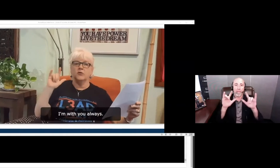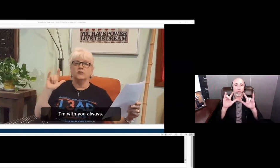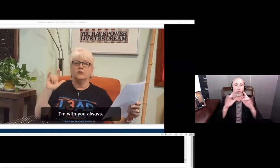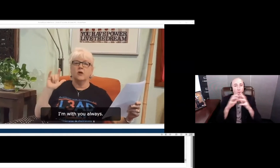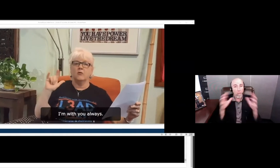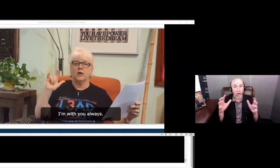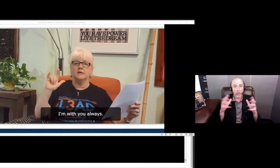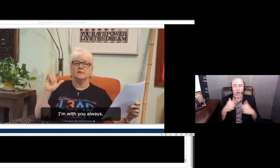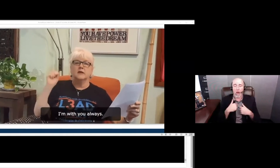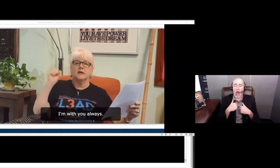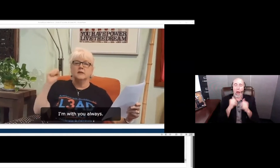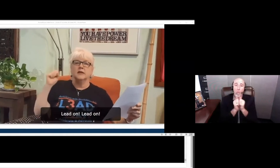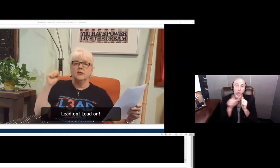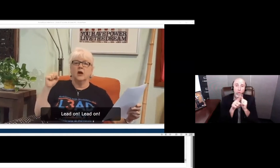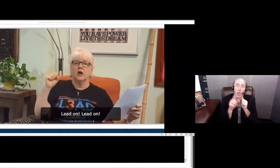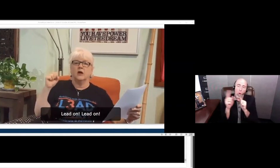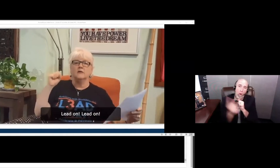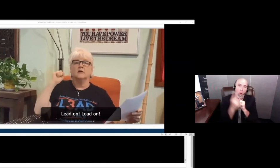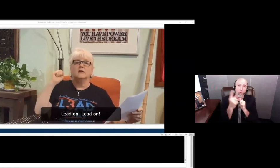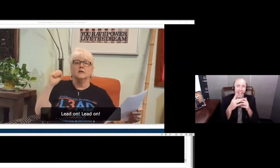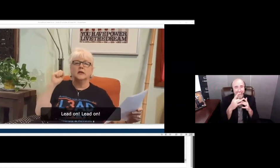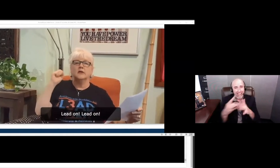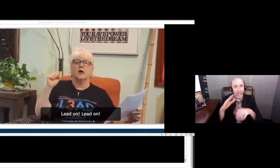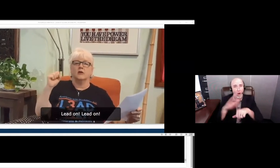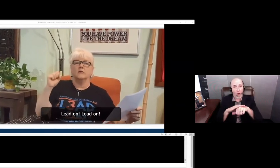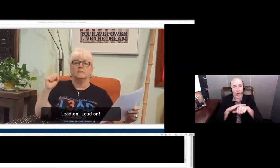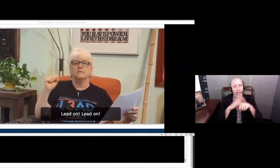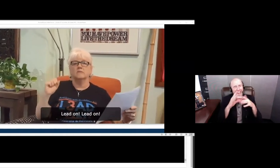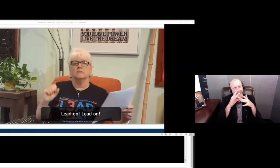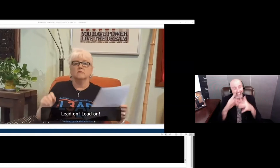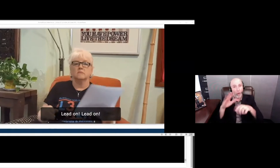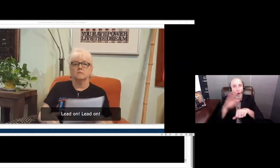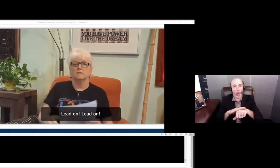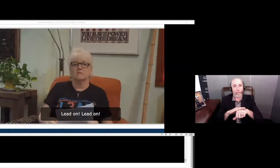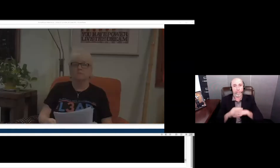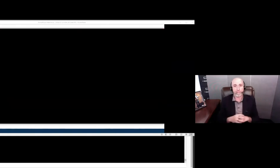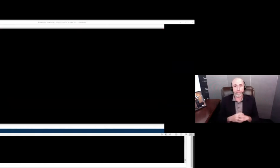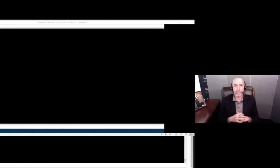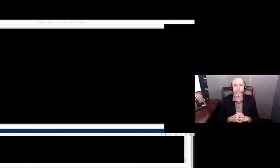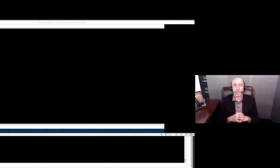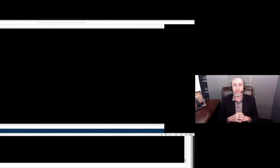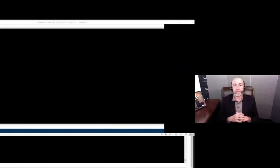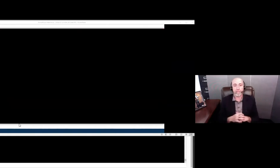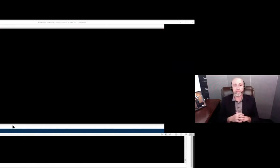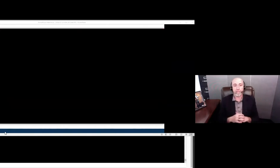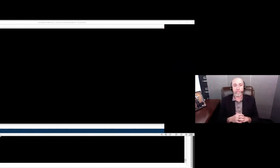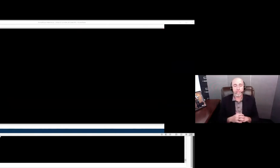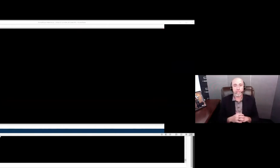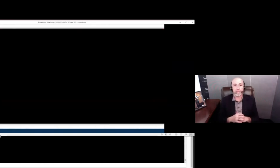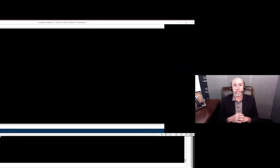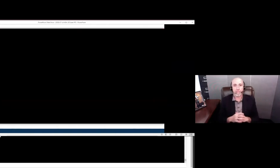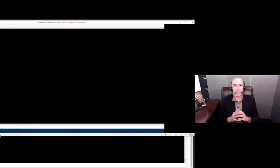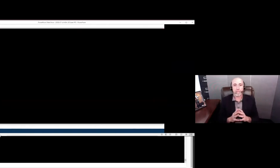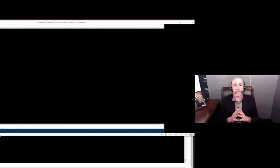I'm with you always. Lead on, lead on. She gives the American Sign